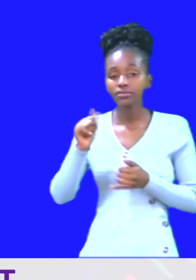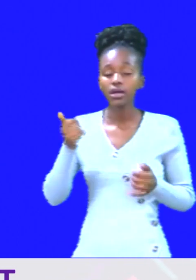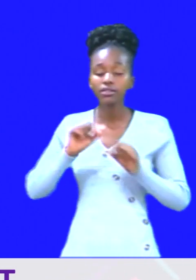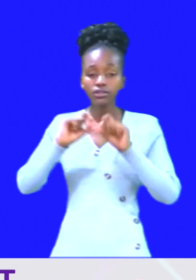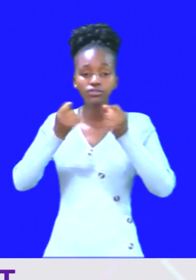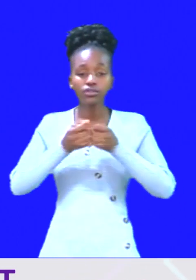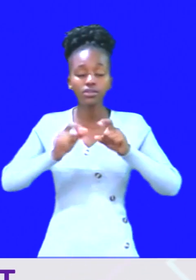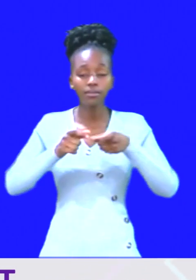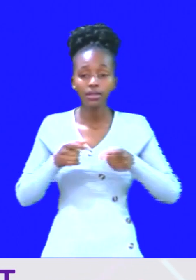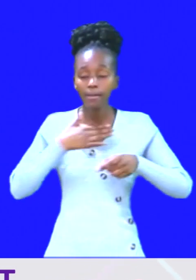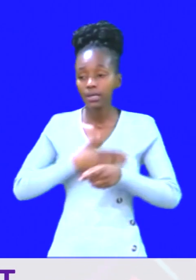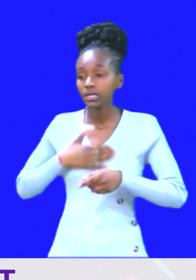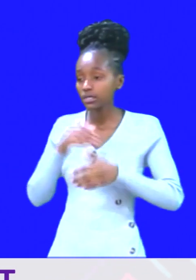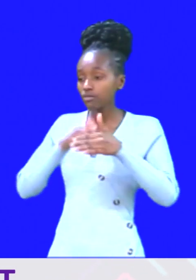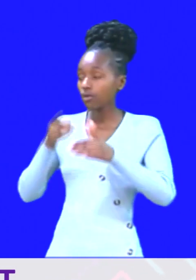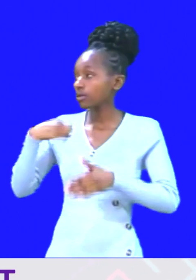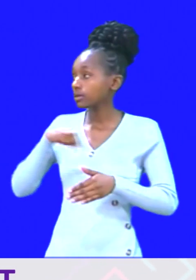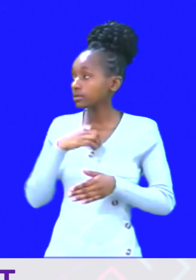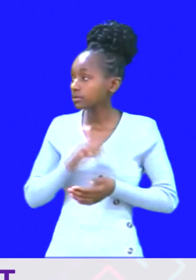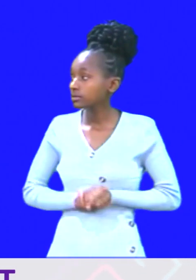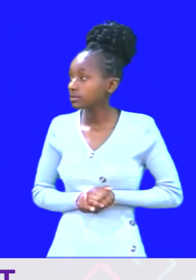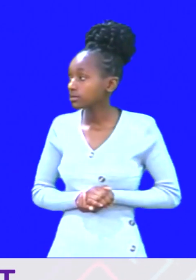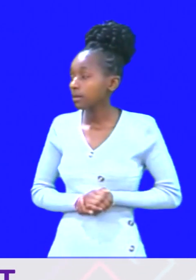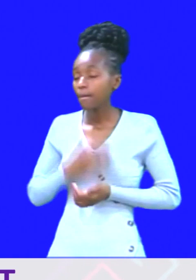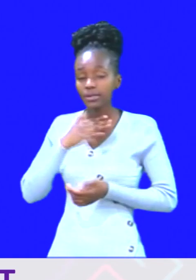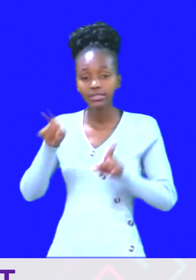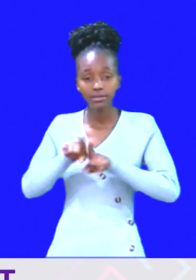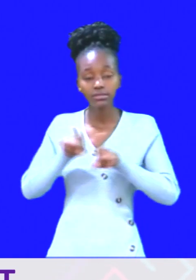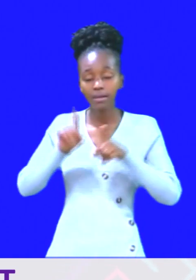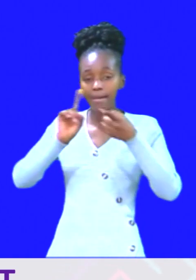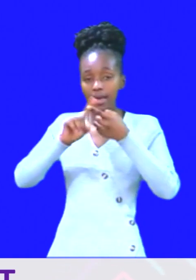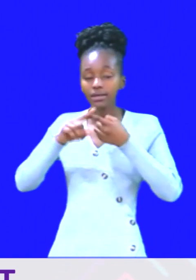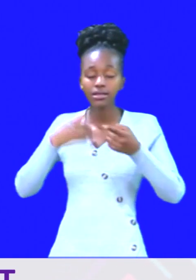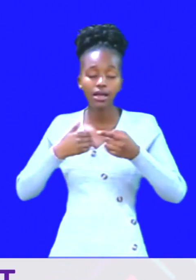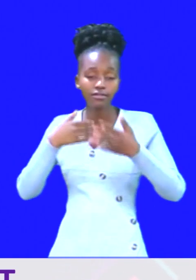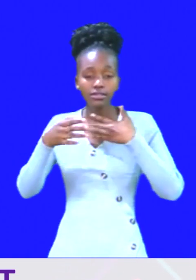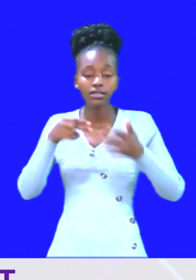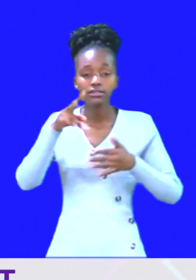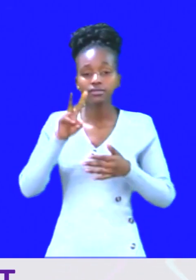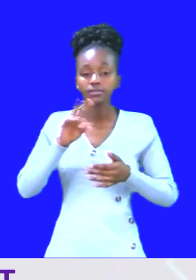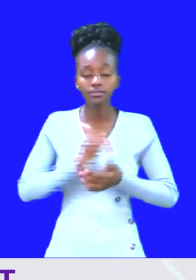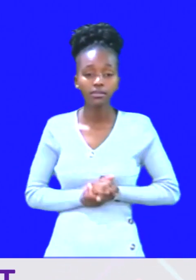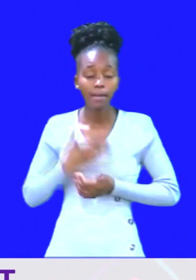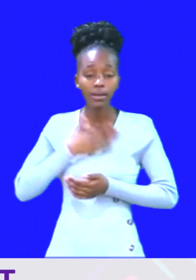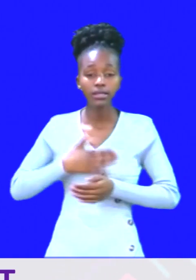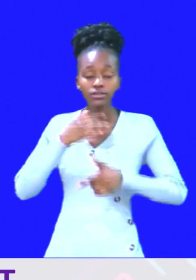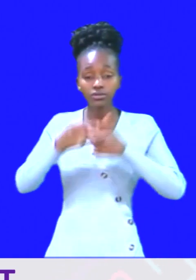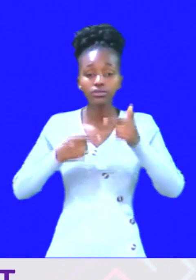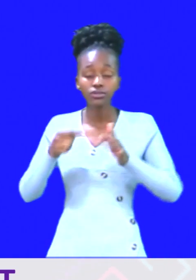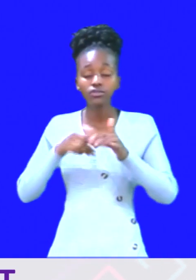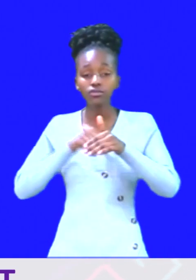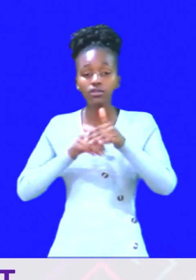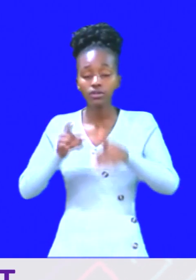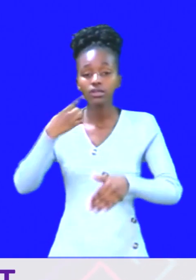tumesema Science TV tunapatikana everywhere. Adio ya X to Science TV kila mahali. Continue following us,